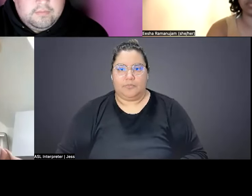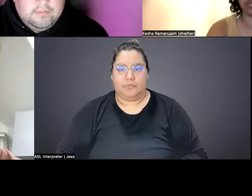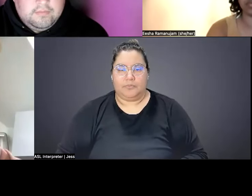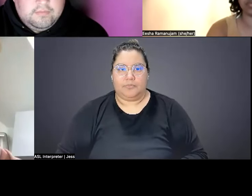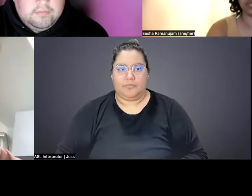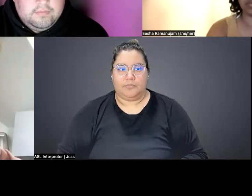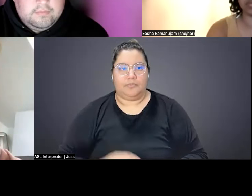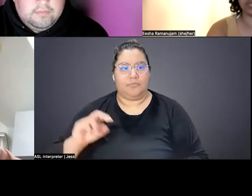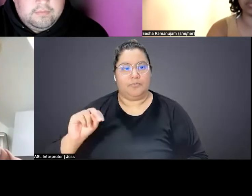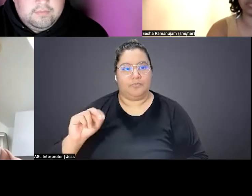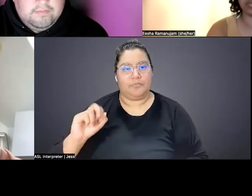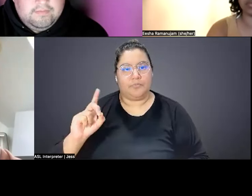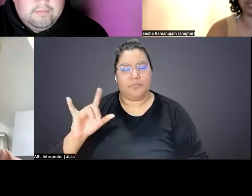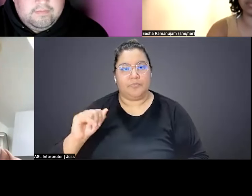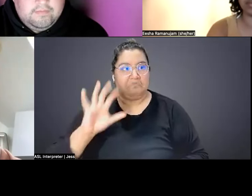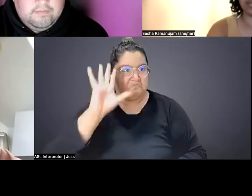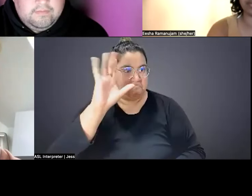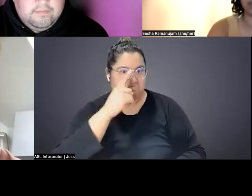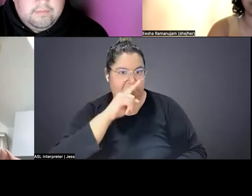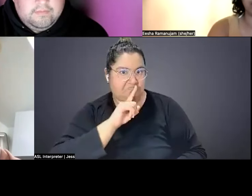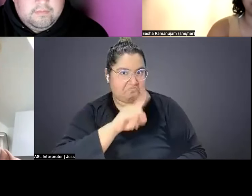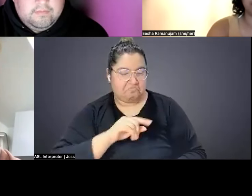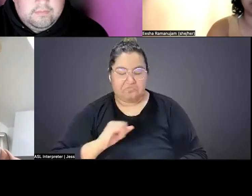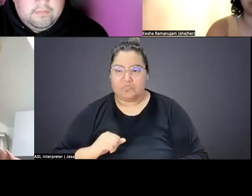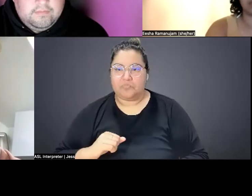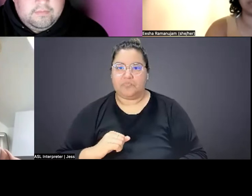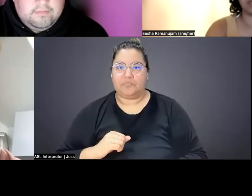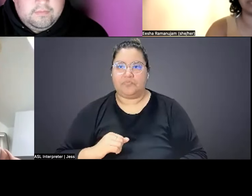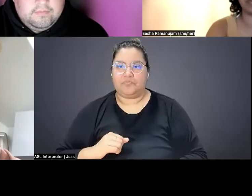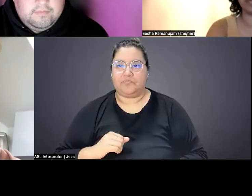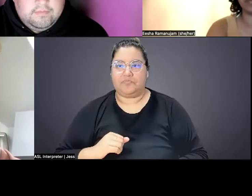I can take this. Yeah, I think the biggest thing too is